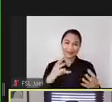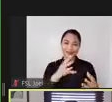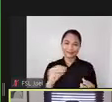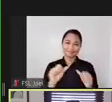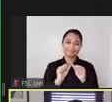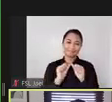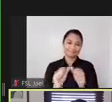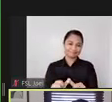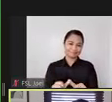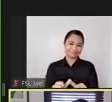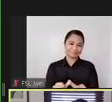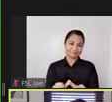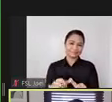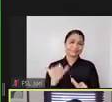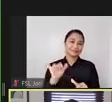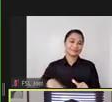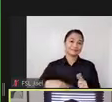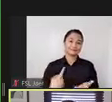please.